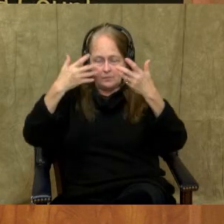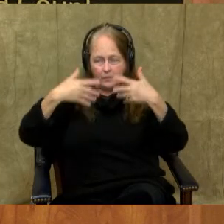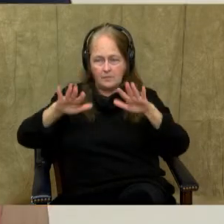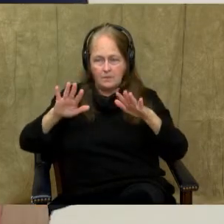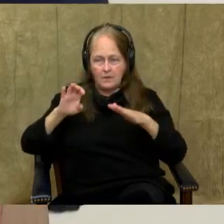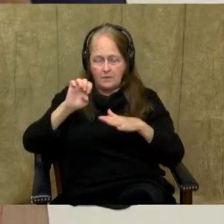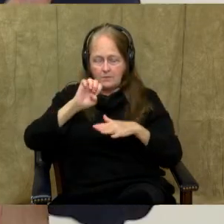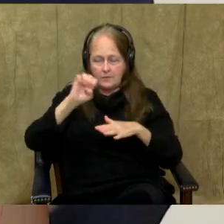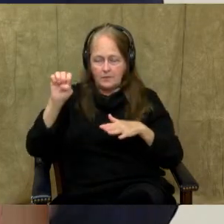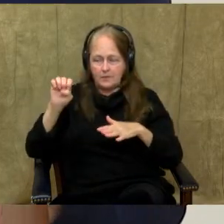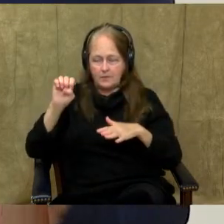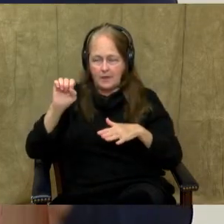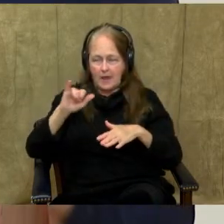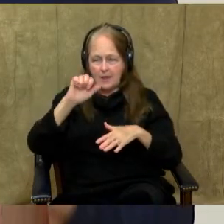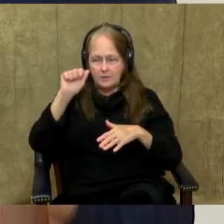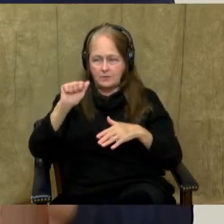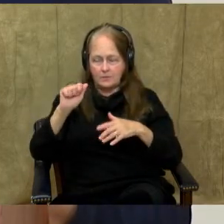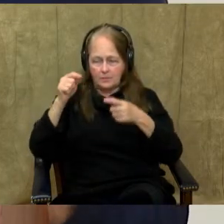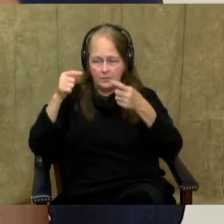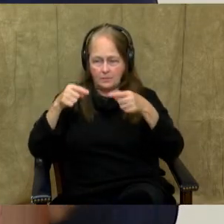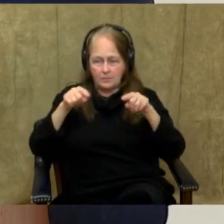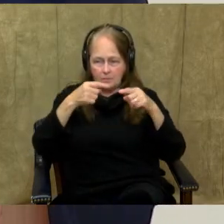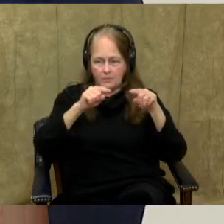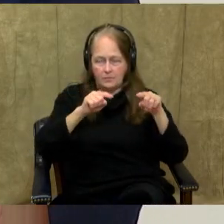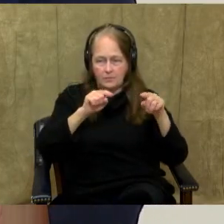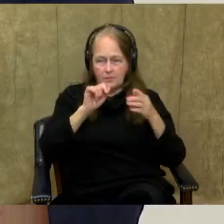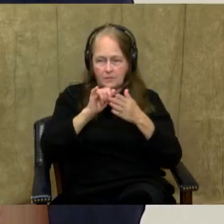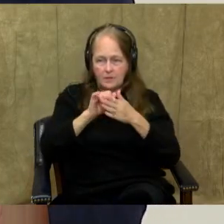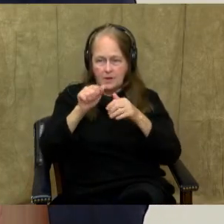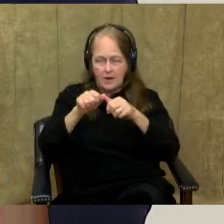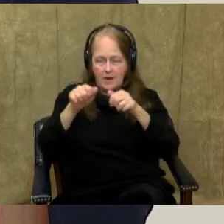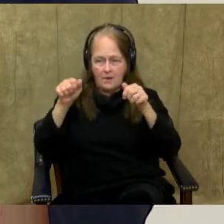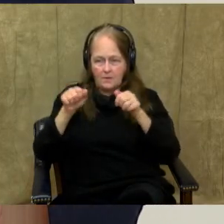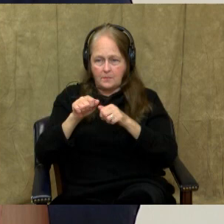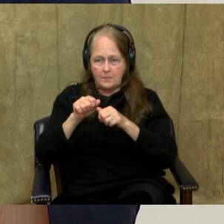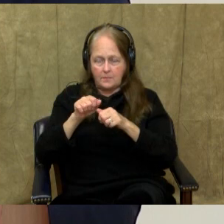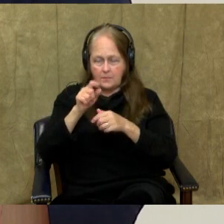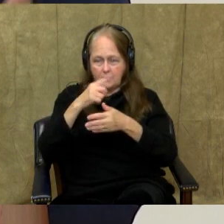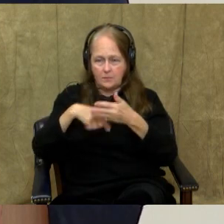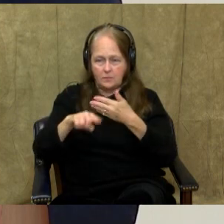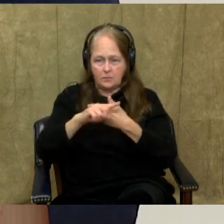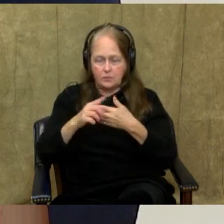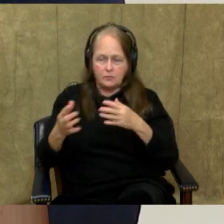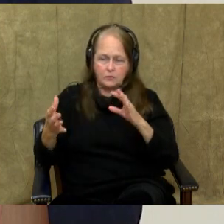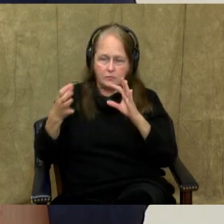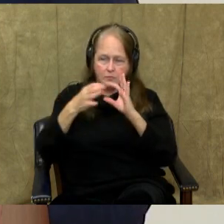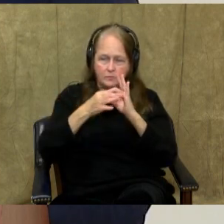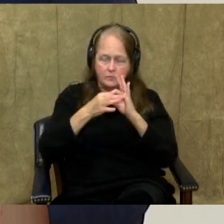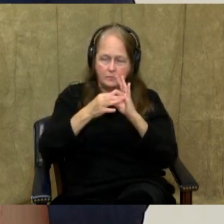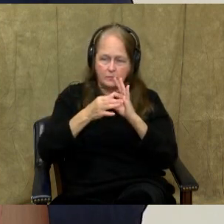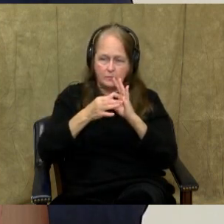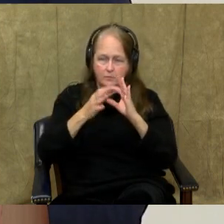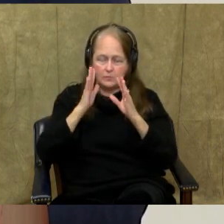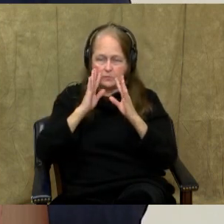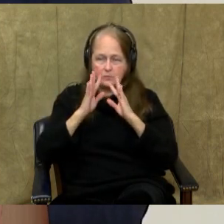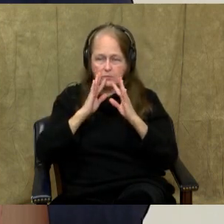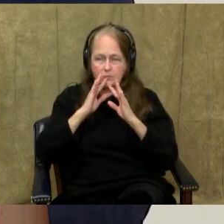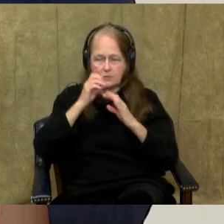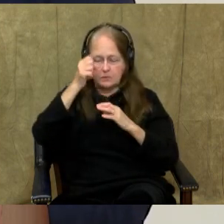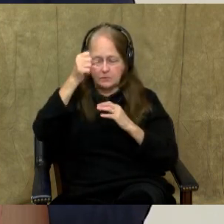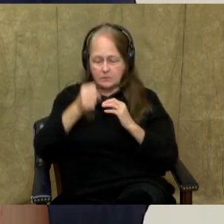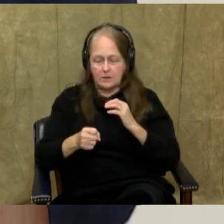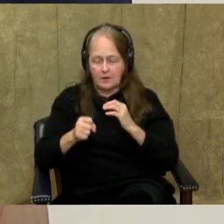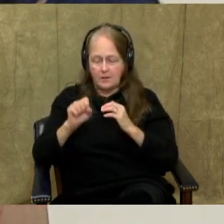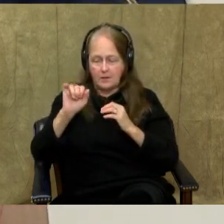we've talked about East Asia today and the natural hazards that are part of this area. Next week, join us. We'll be back, and we're going to be talking about